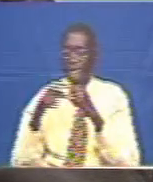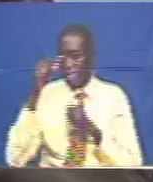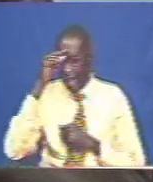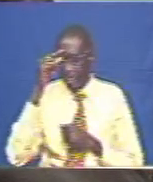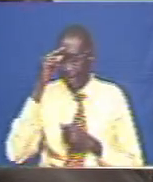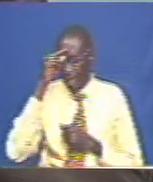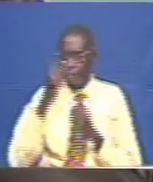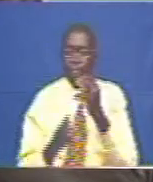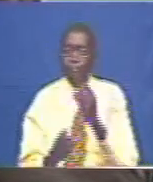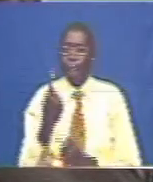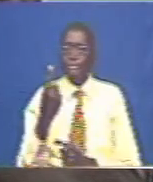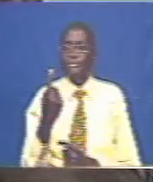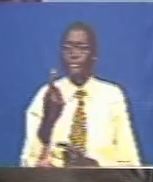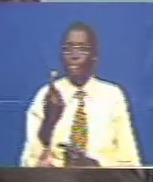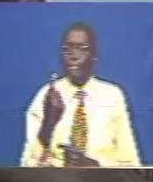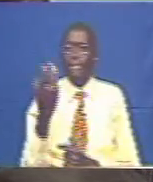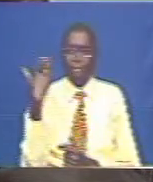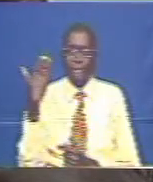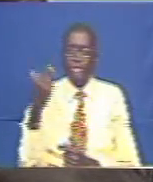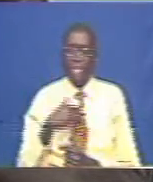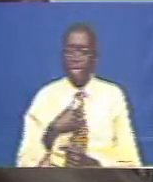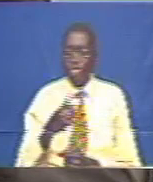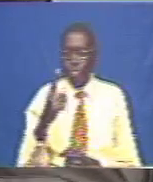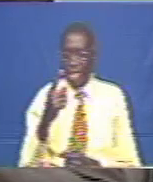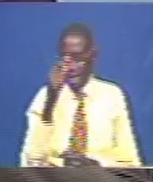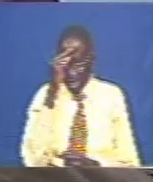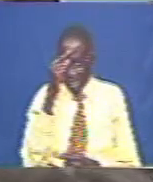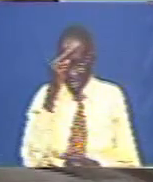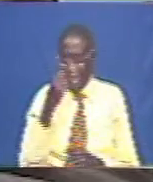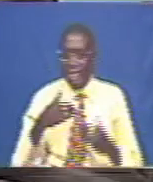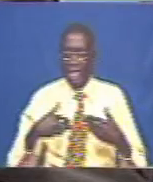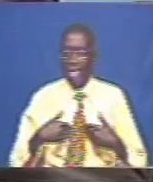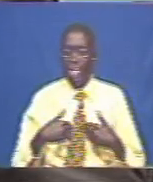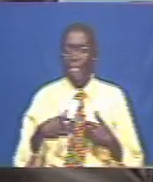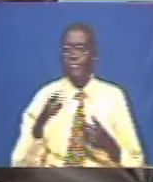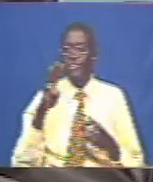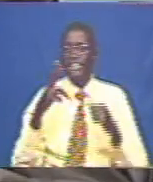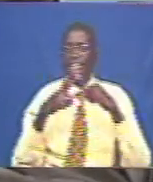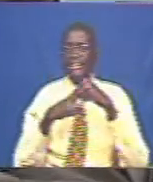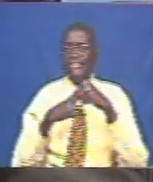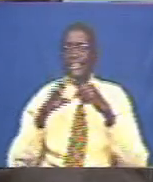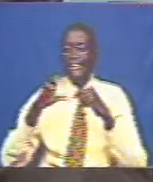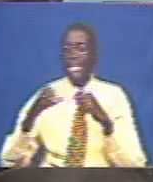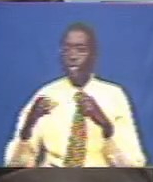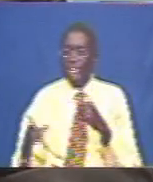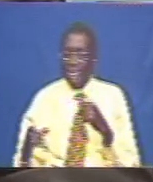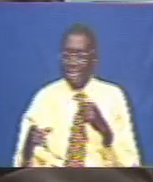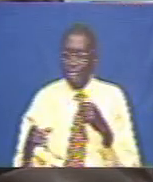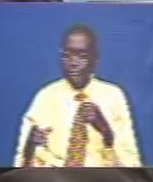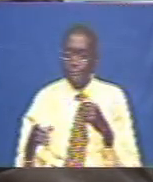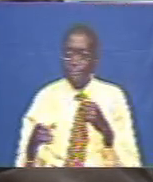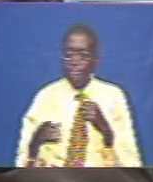and from one. Remember, we used to have one government, and now we have 47 counties, and